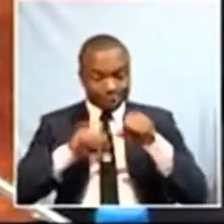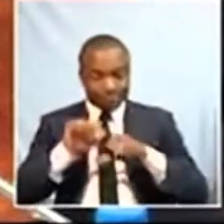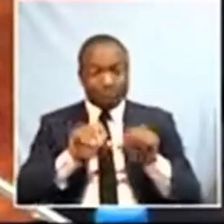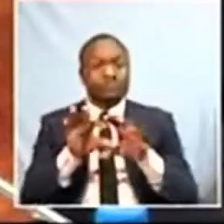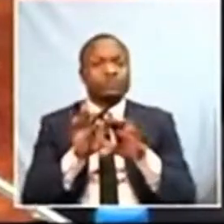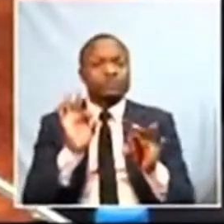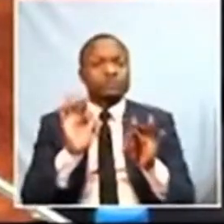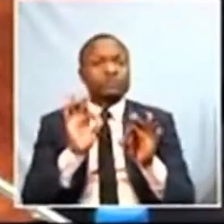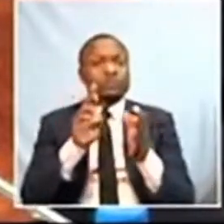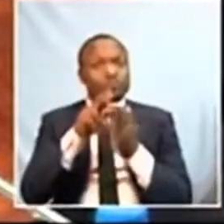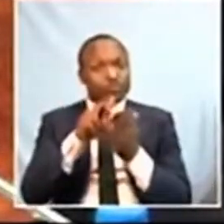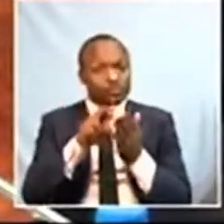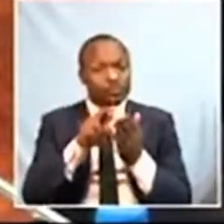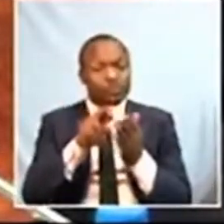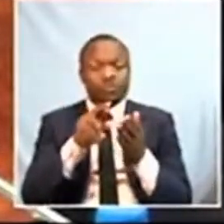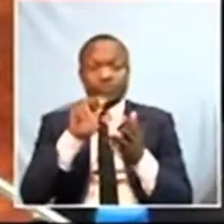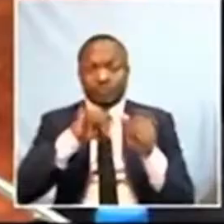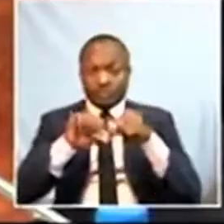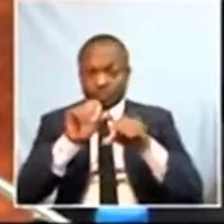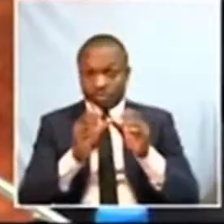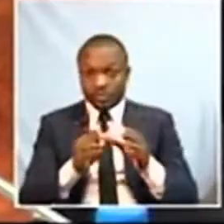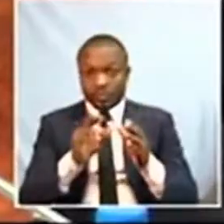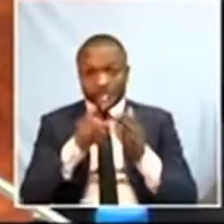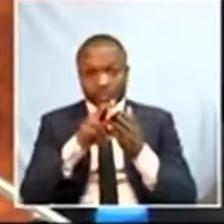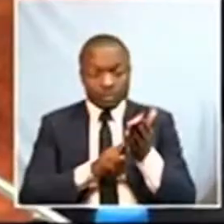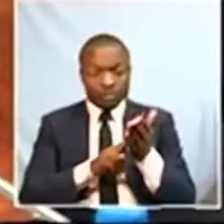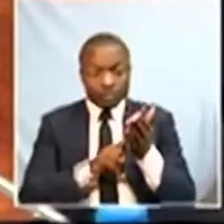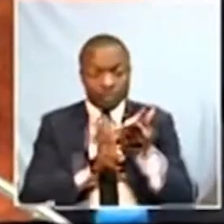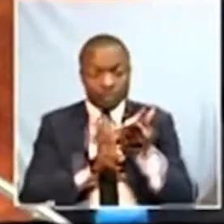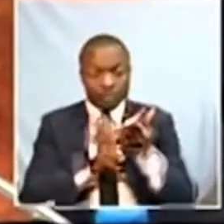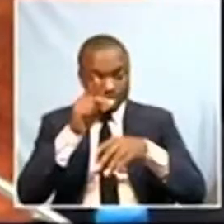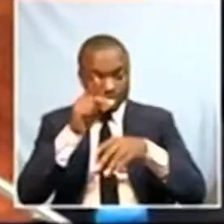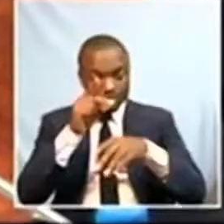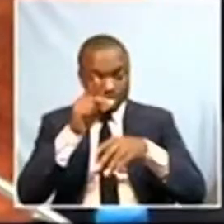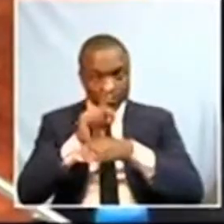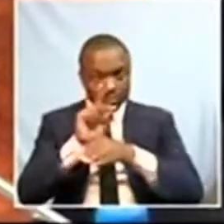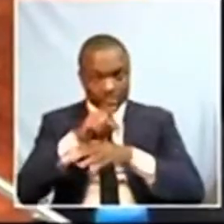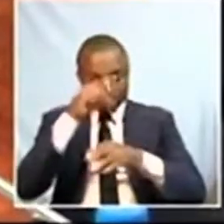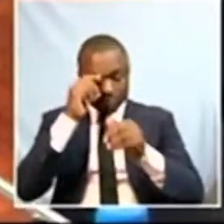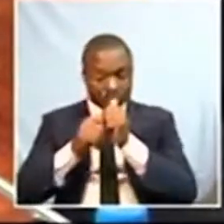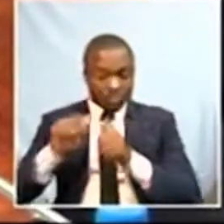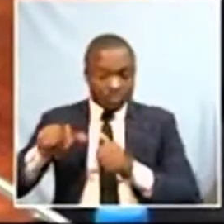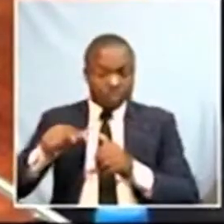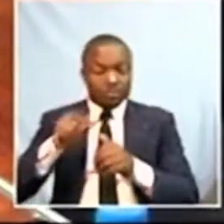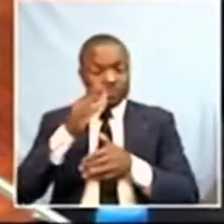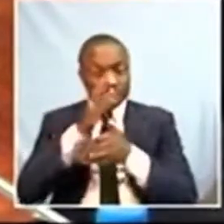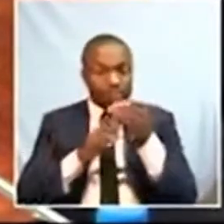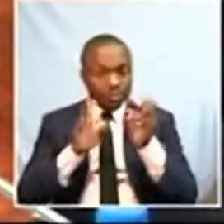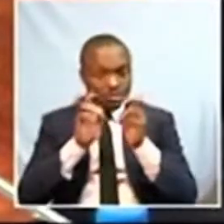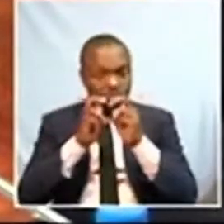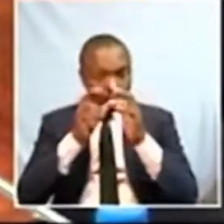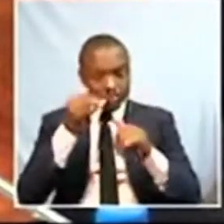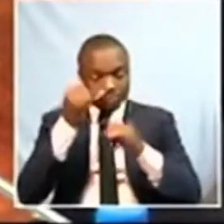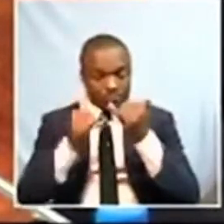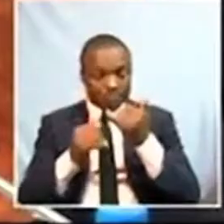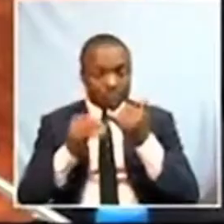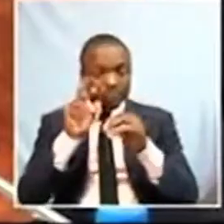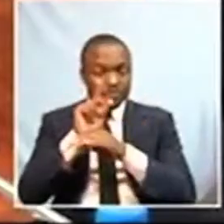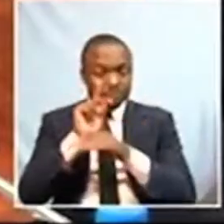observation made by the auditor and wishes to report that the ongoing projects were as a result of delay by contractors to complete projects on